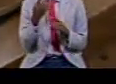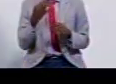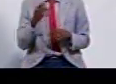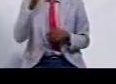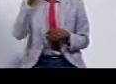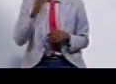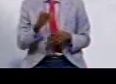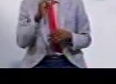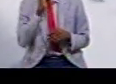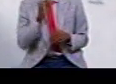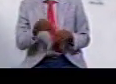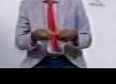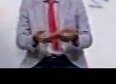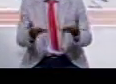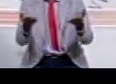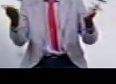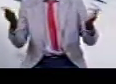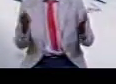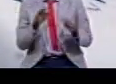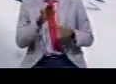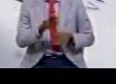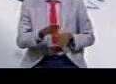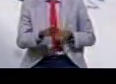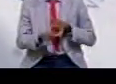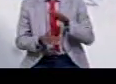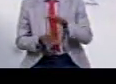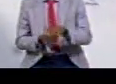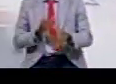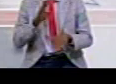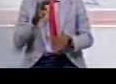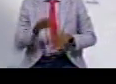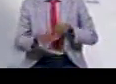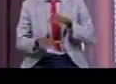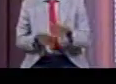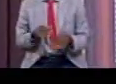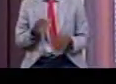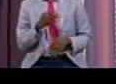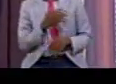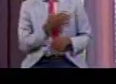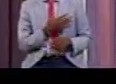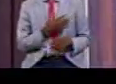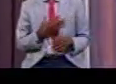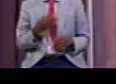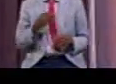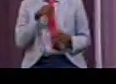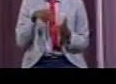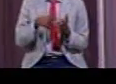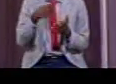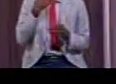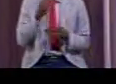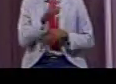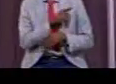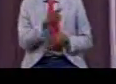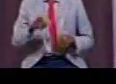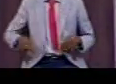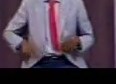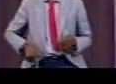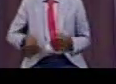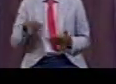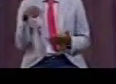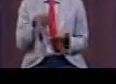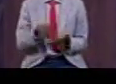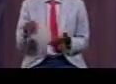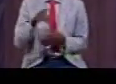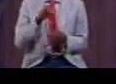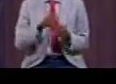served precept by precept and line upon line. Thus says the Lord, stand ye in the ways